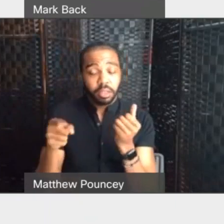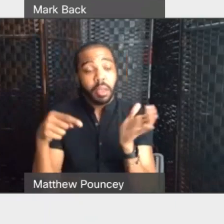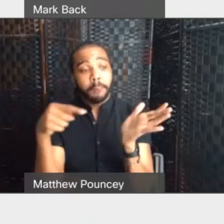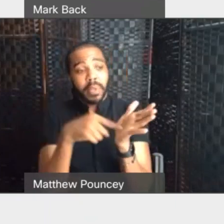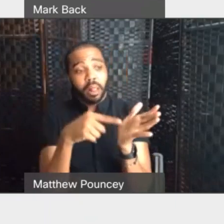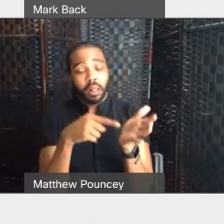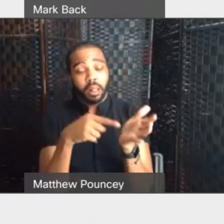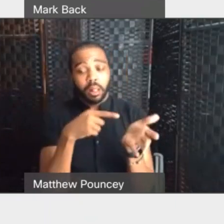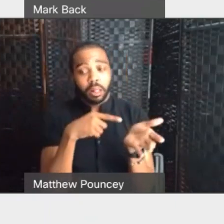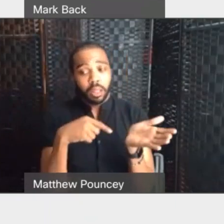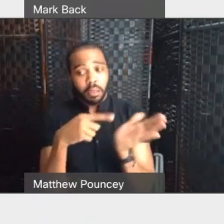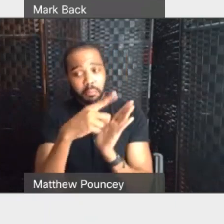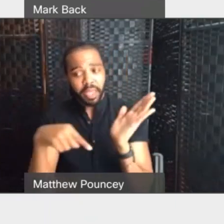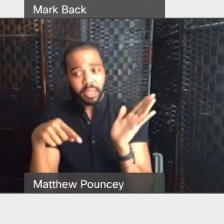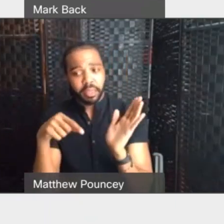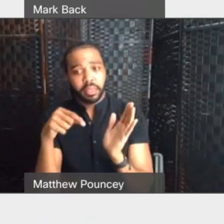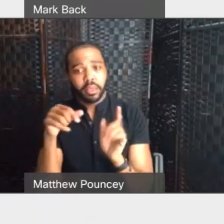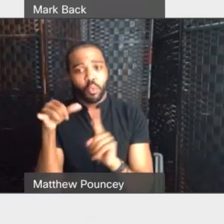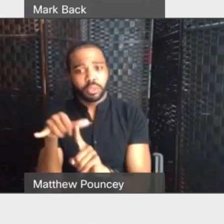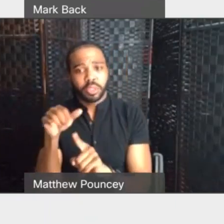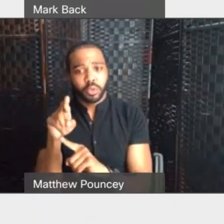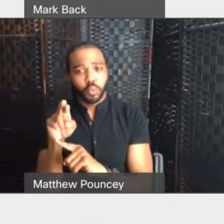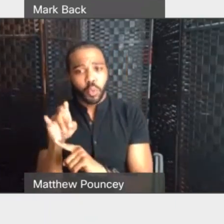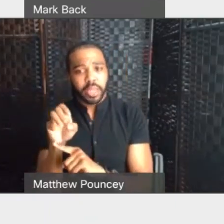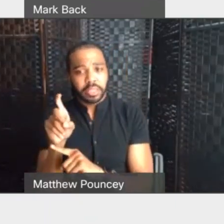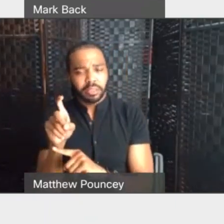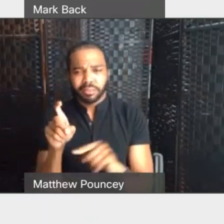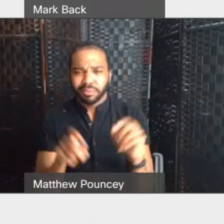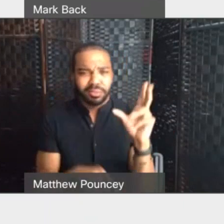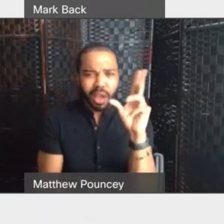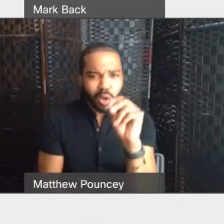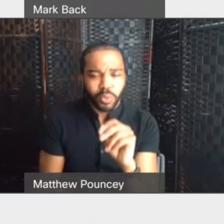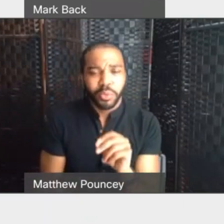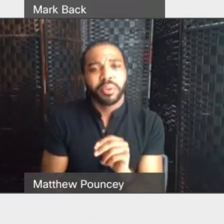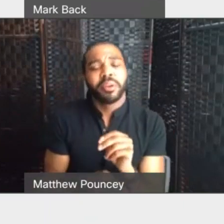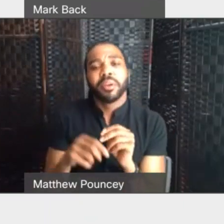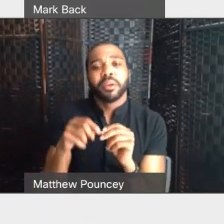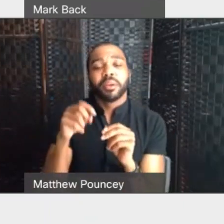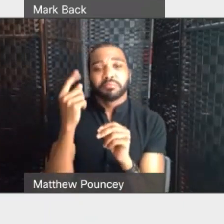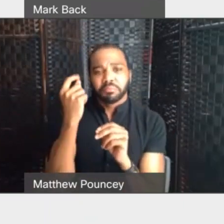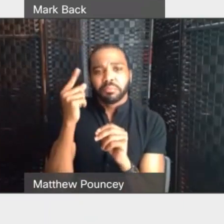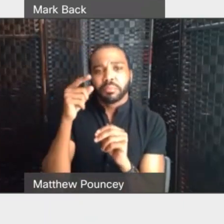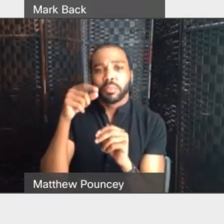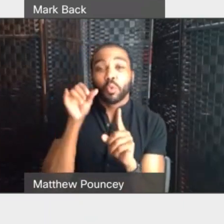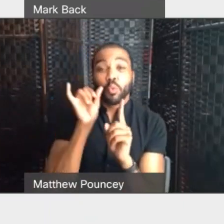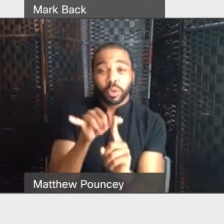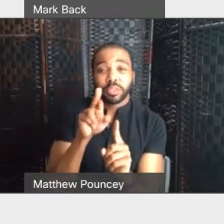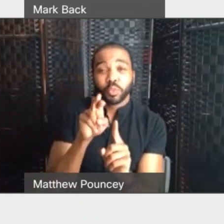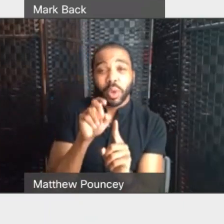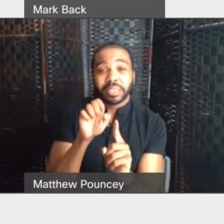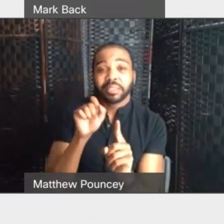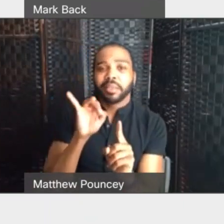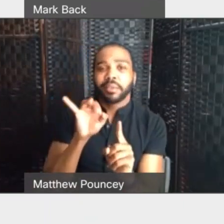accordingly? No. So just to clarify, the quarantine rate would be if the DSP came